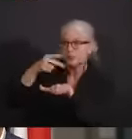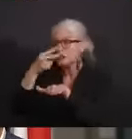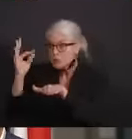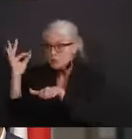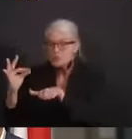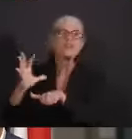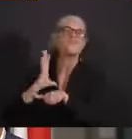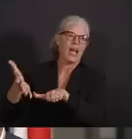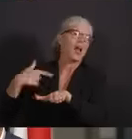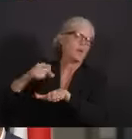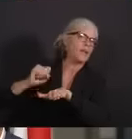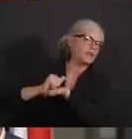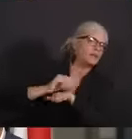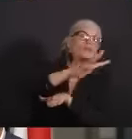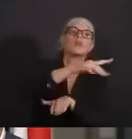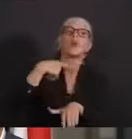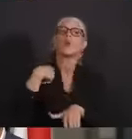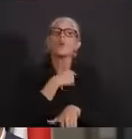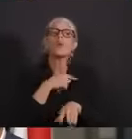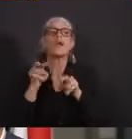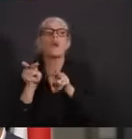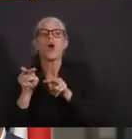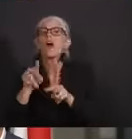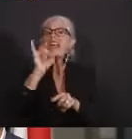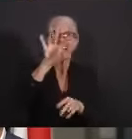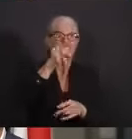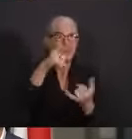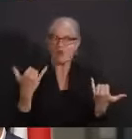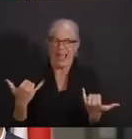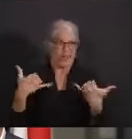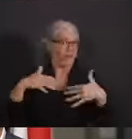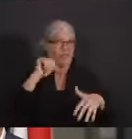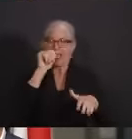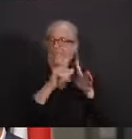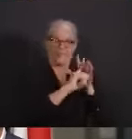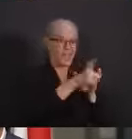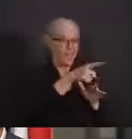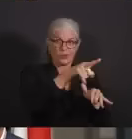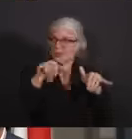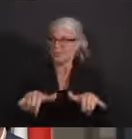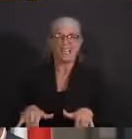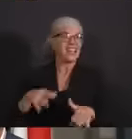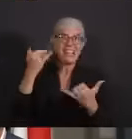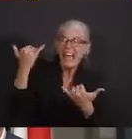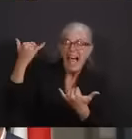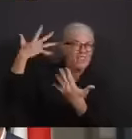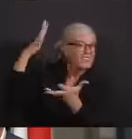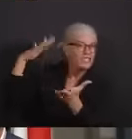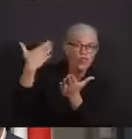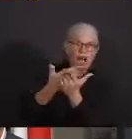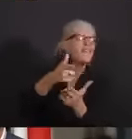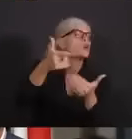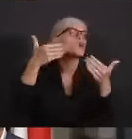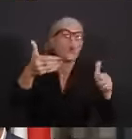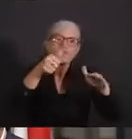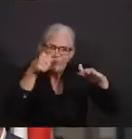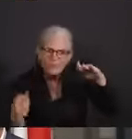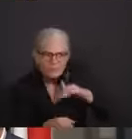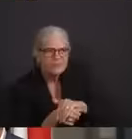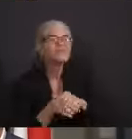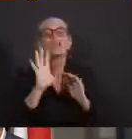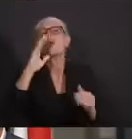if you are watching this, just hunker down. If you're in the path of this storm, it's dangerous outside. There's going to be a lot of